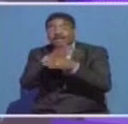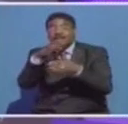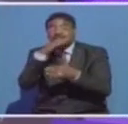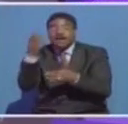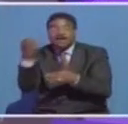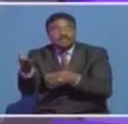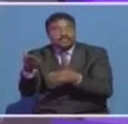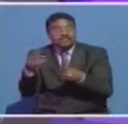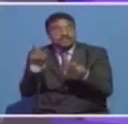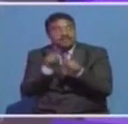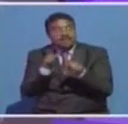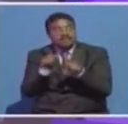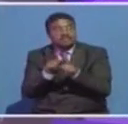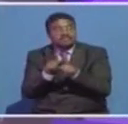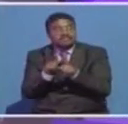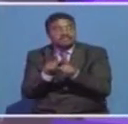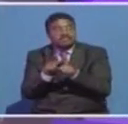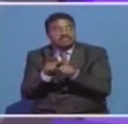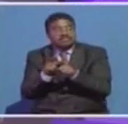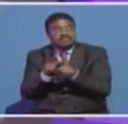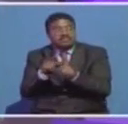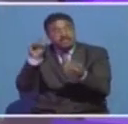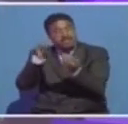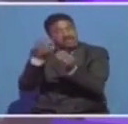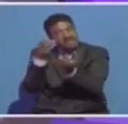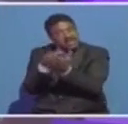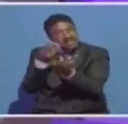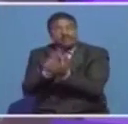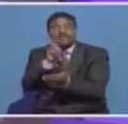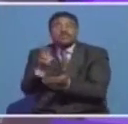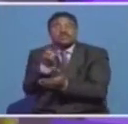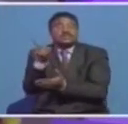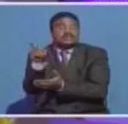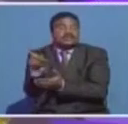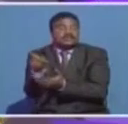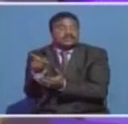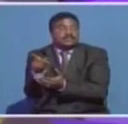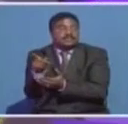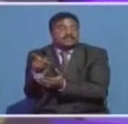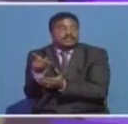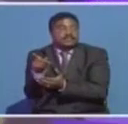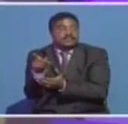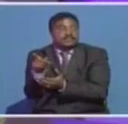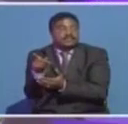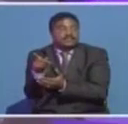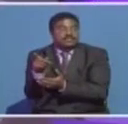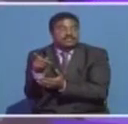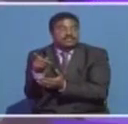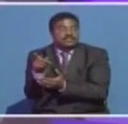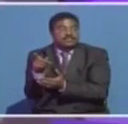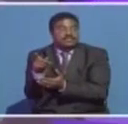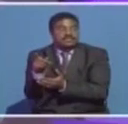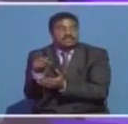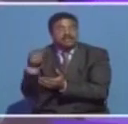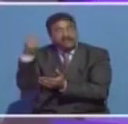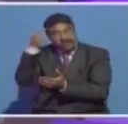large-scale production, and a lot of money goes into that, whereas the resettlement schemes, it's government, you know, looking at